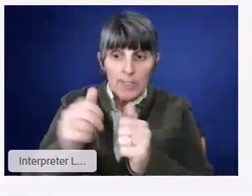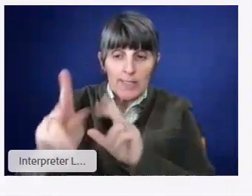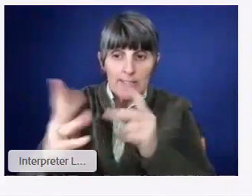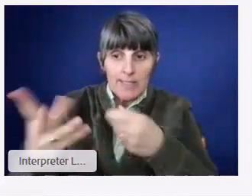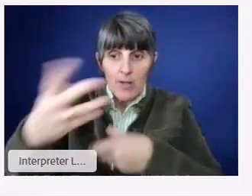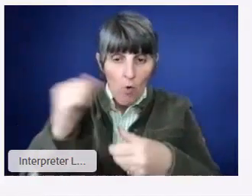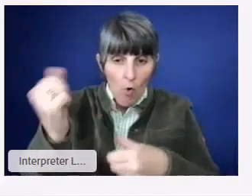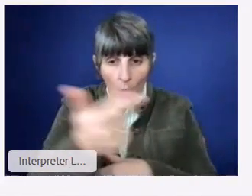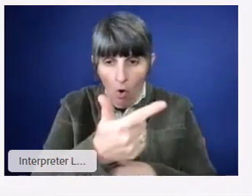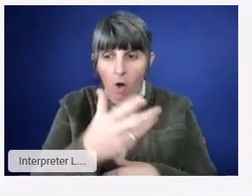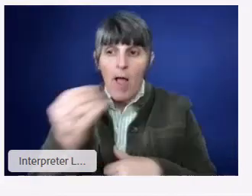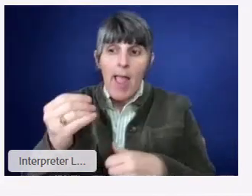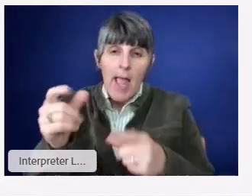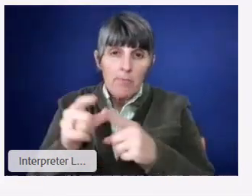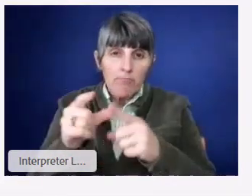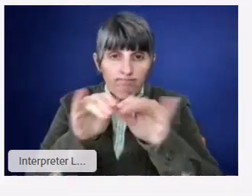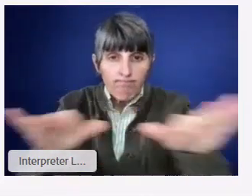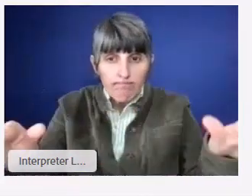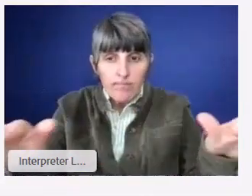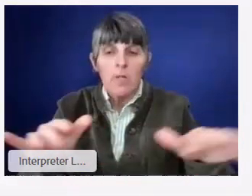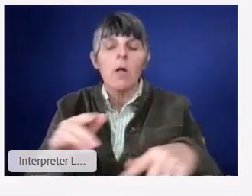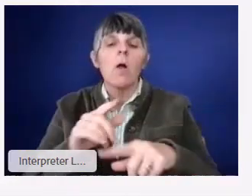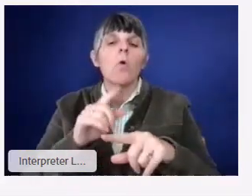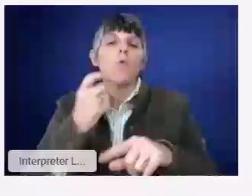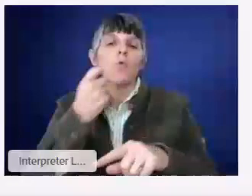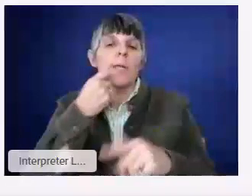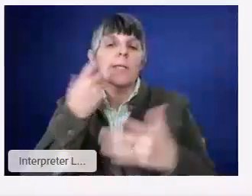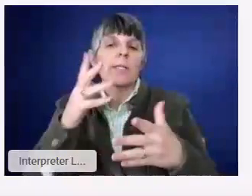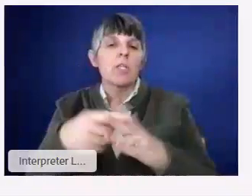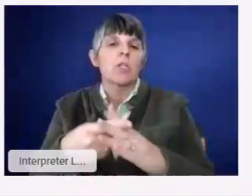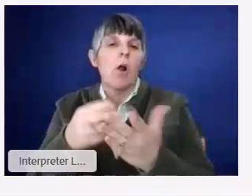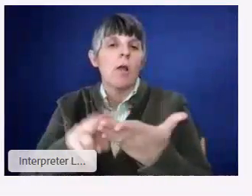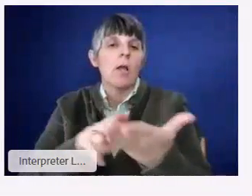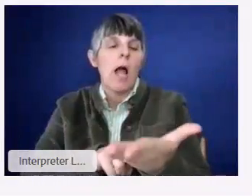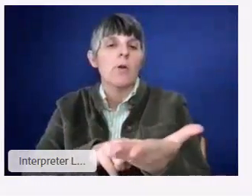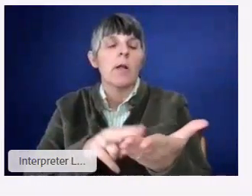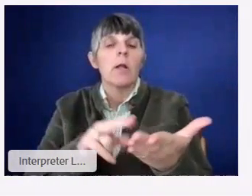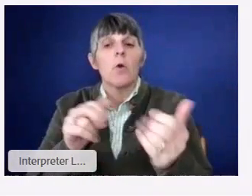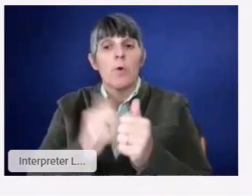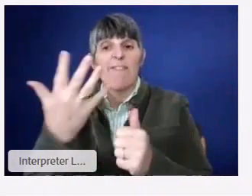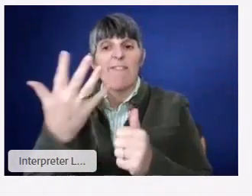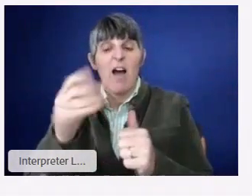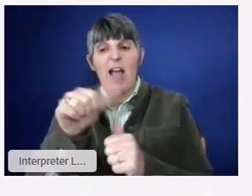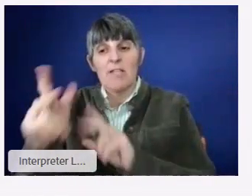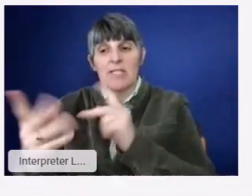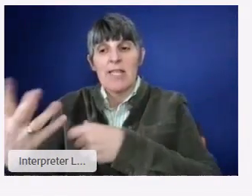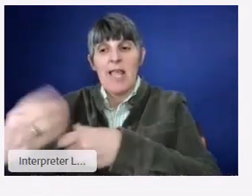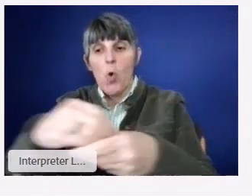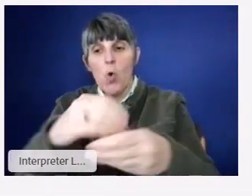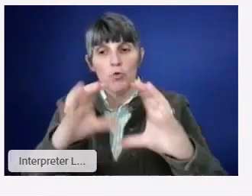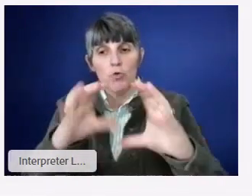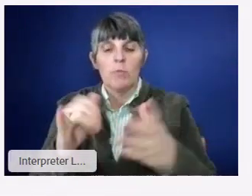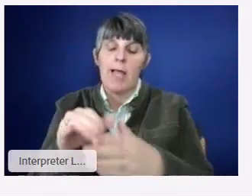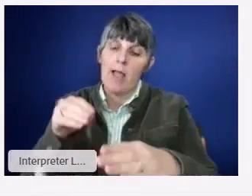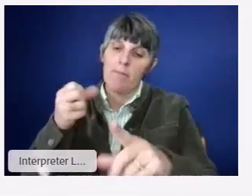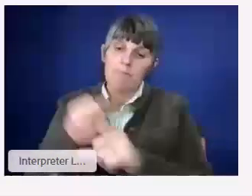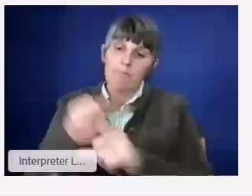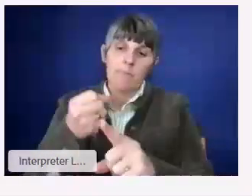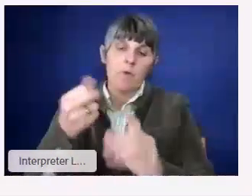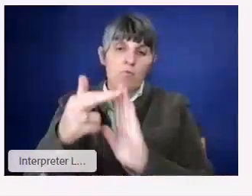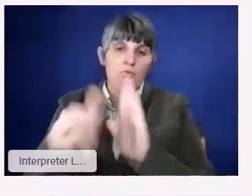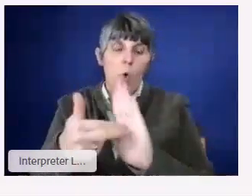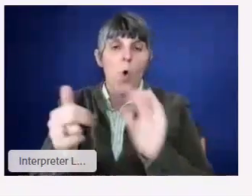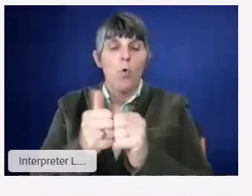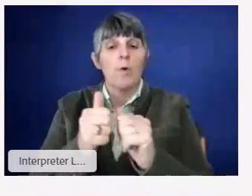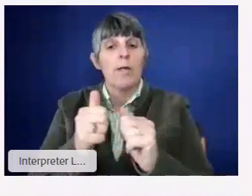and connect us to potential participants, we recently entered into contract with five stakeholder groups that will be playing a direct role in project deployment